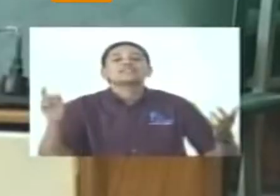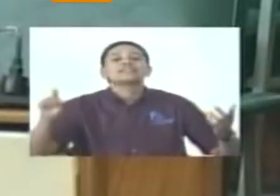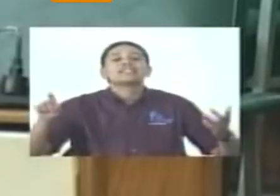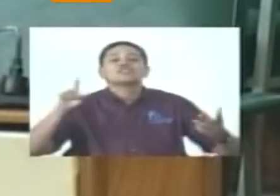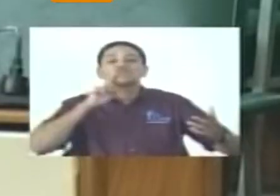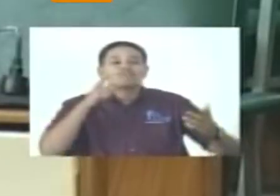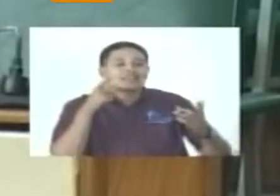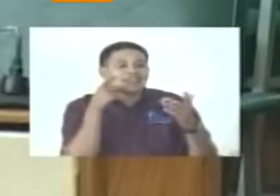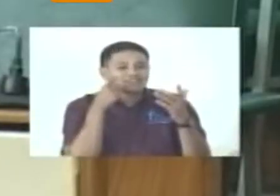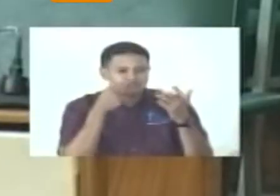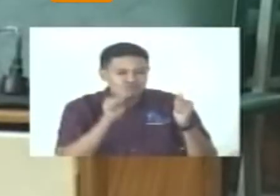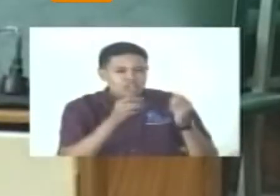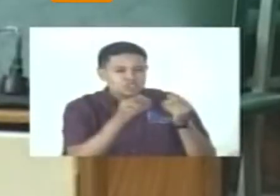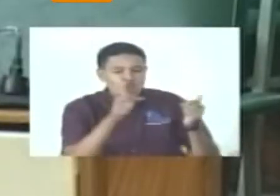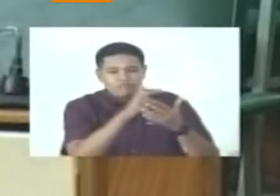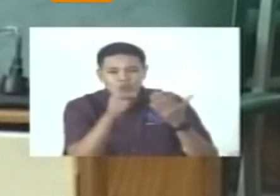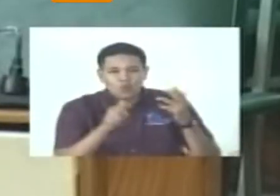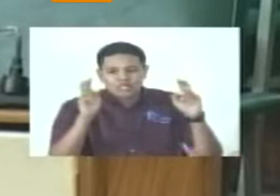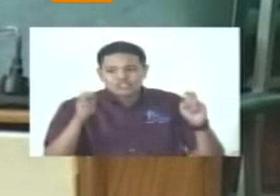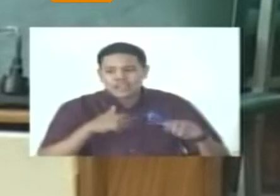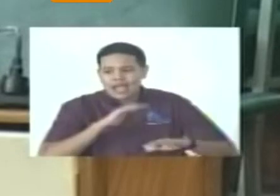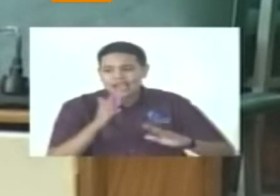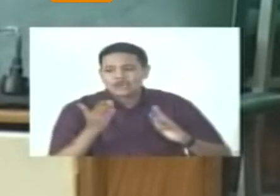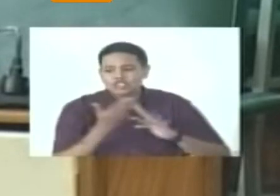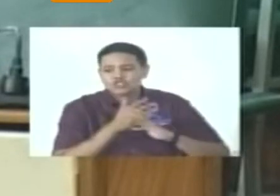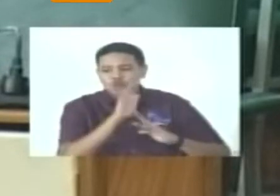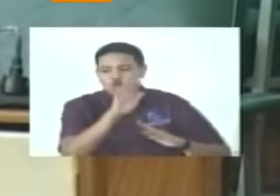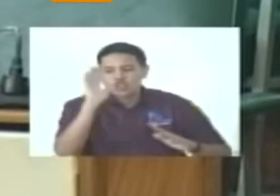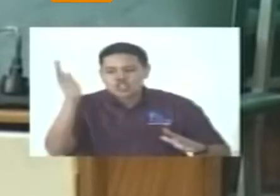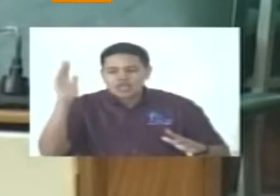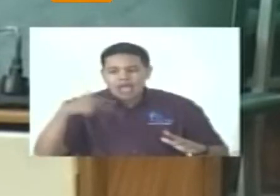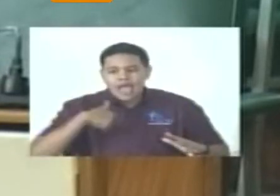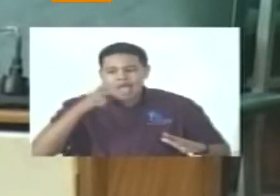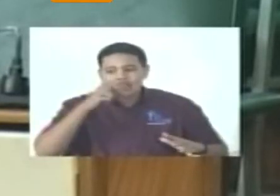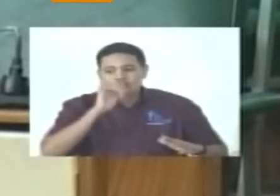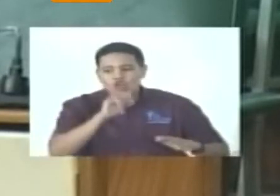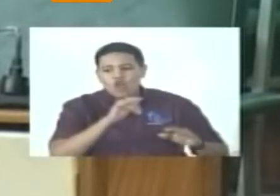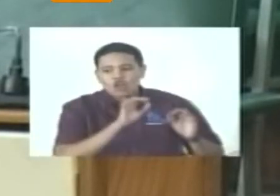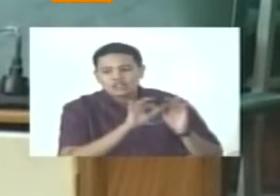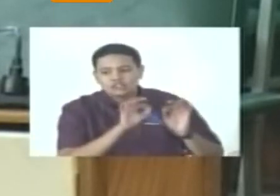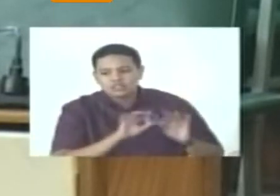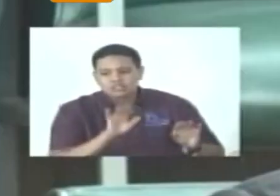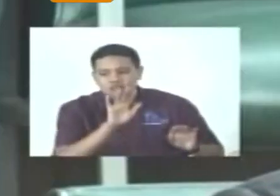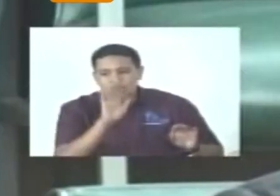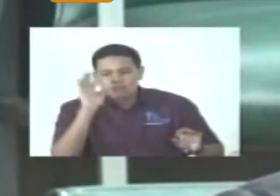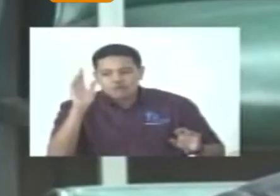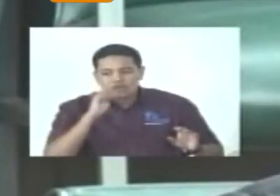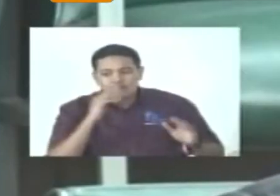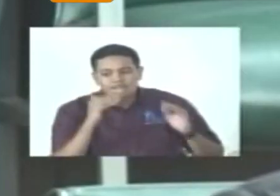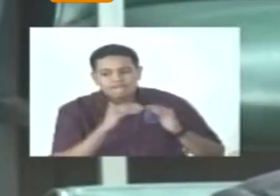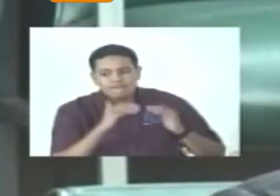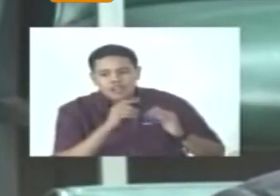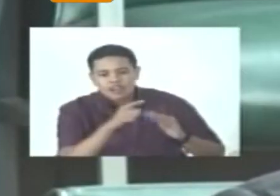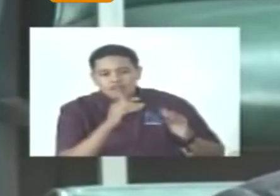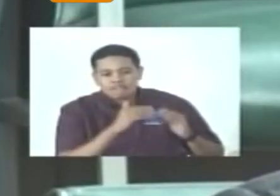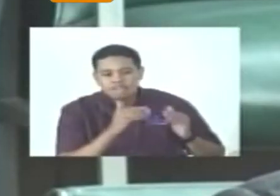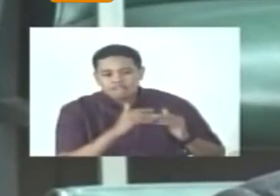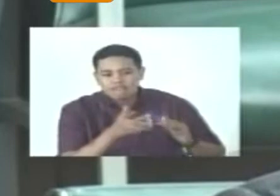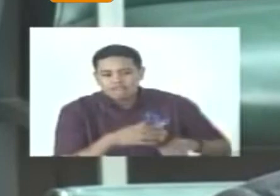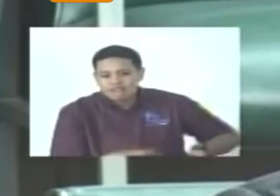attack those issues, Mr. President. And I didn't disturb your presentation. I listened to every line of it, Senator Brown. Fear or not fear?